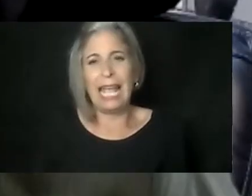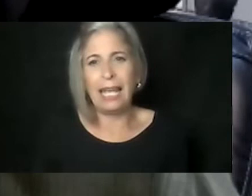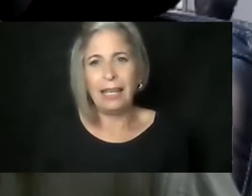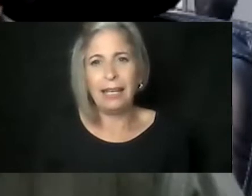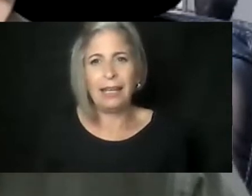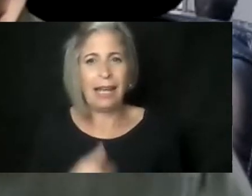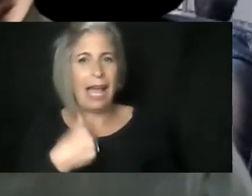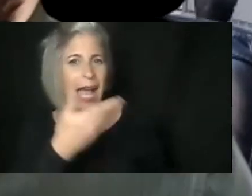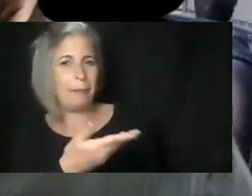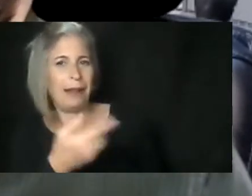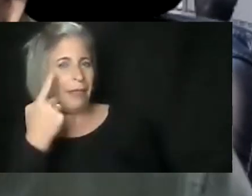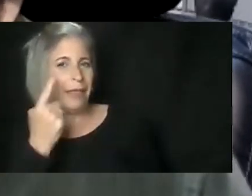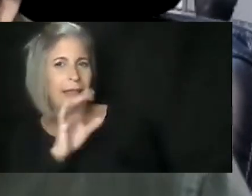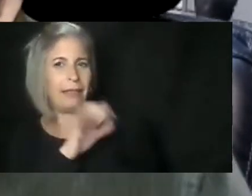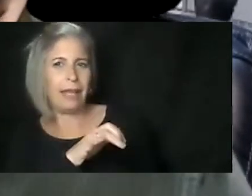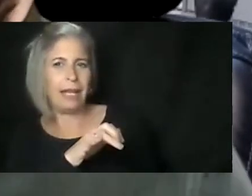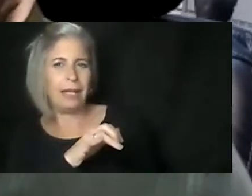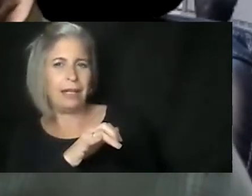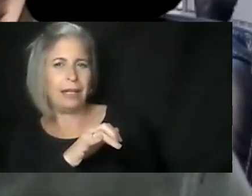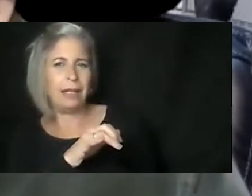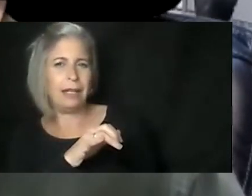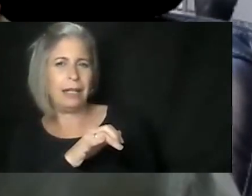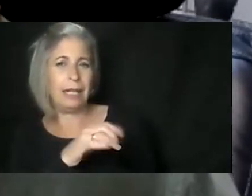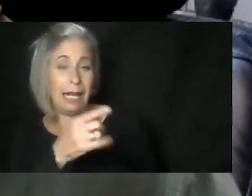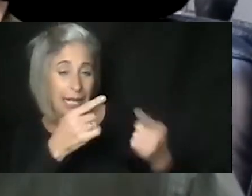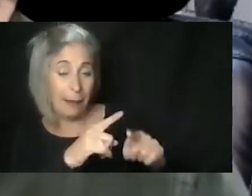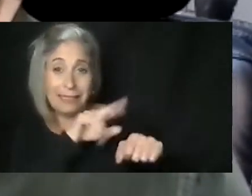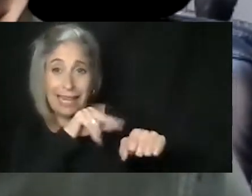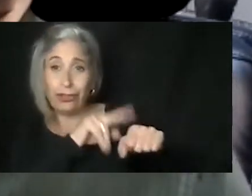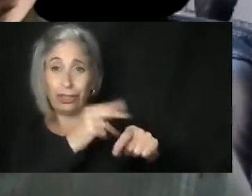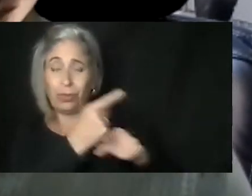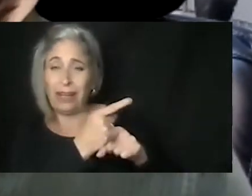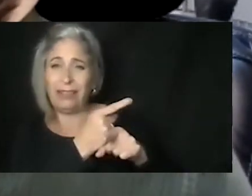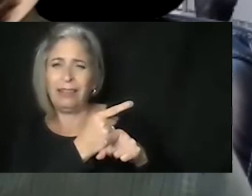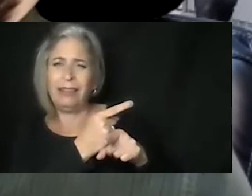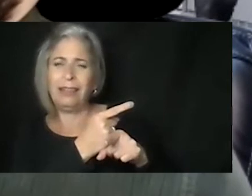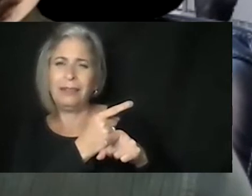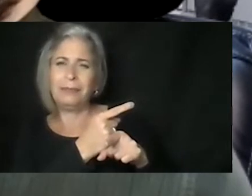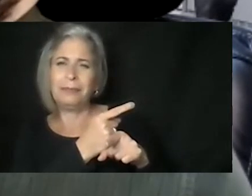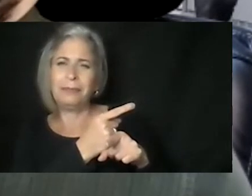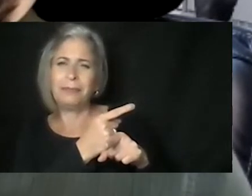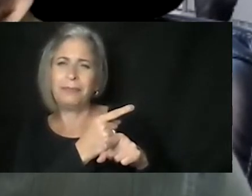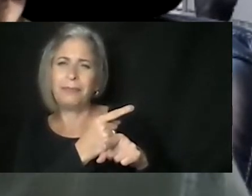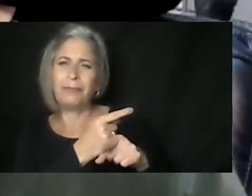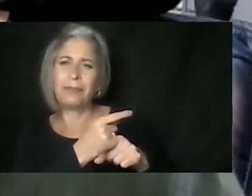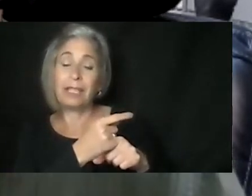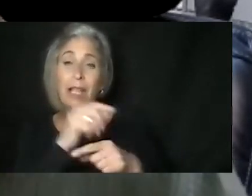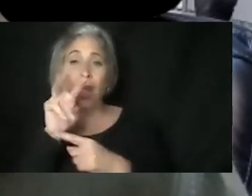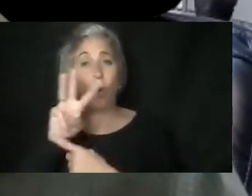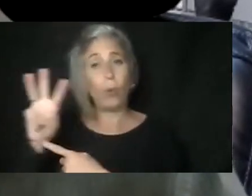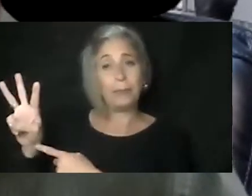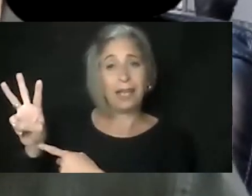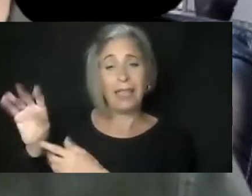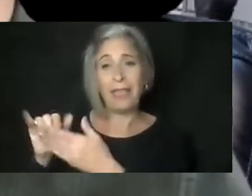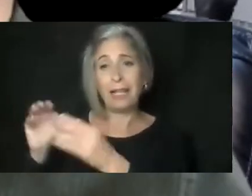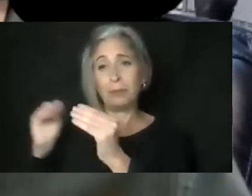I mean, I think in the case of search engines, it happens naturally, right? Because a website that is